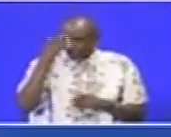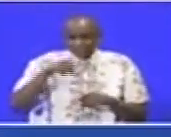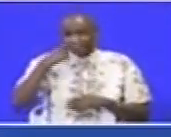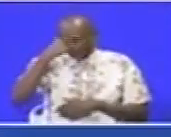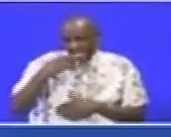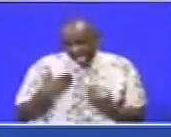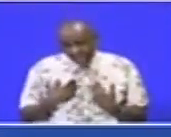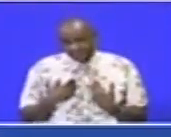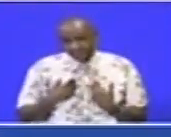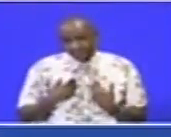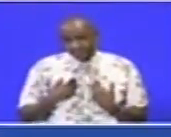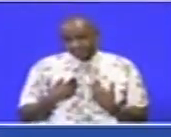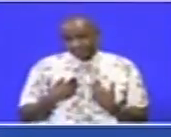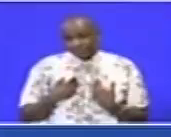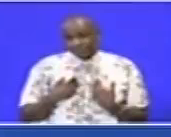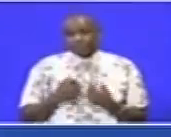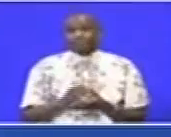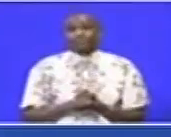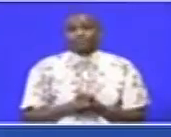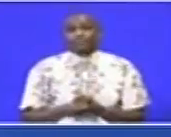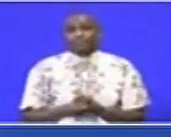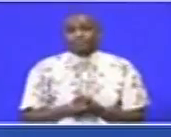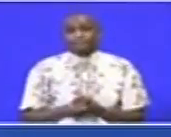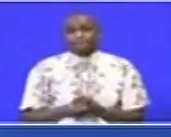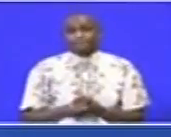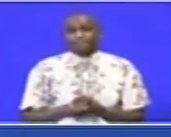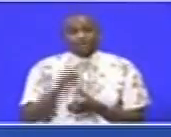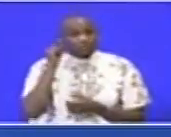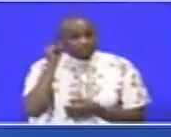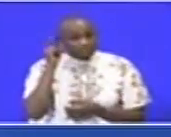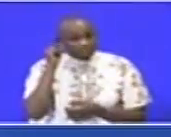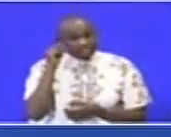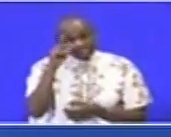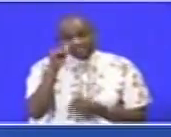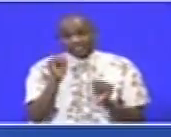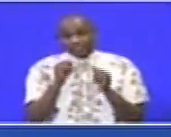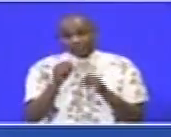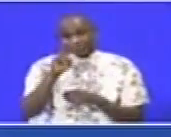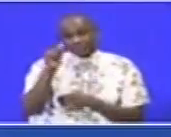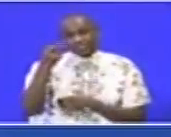and his siblings live in is not a curse. Dorcas Wangira, KTN News, Vihiga.